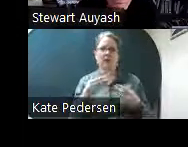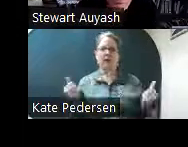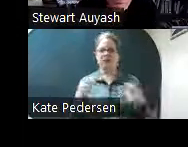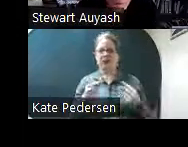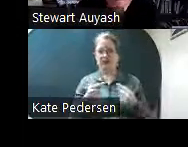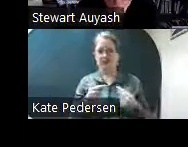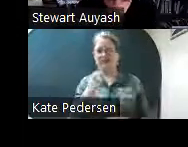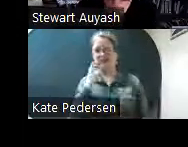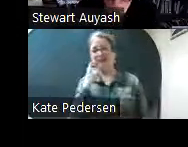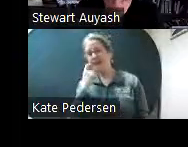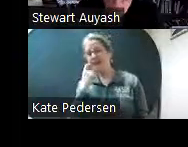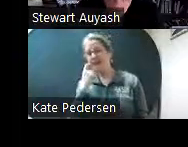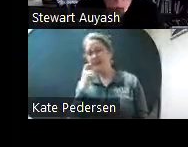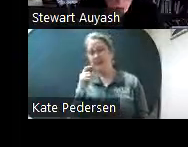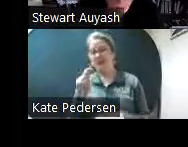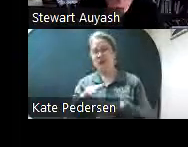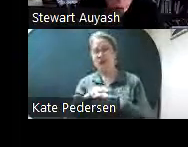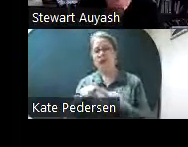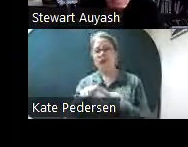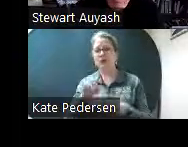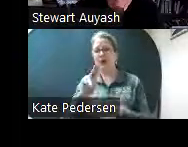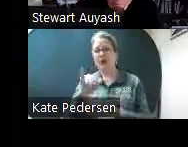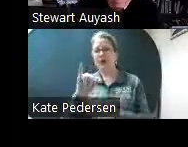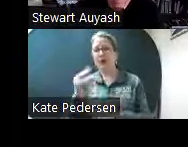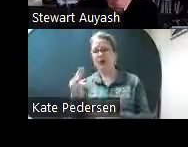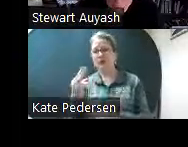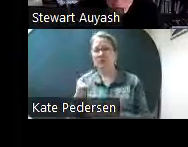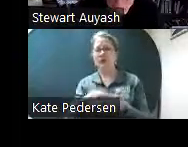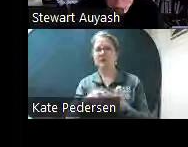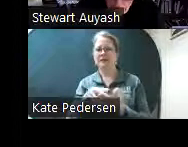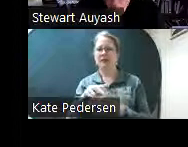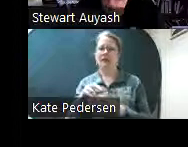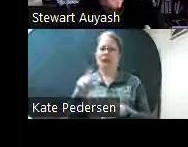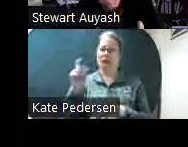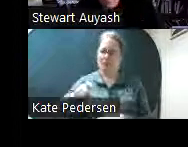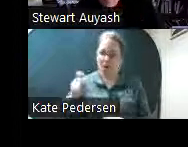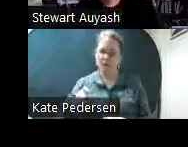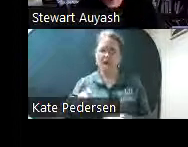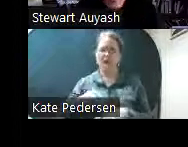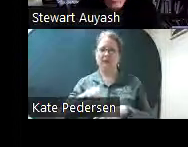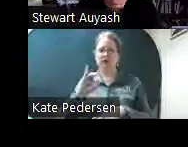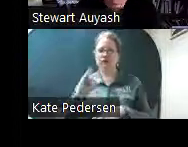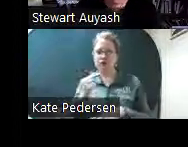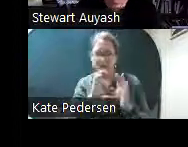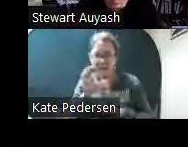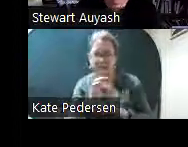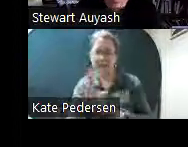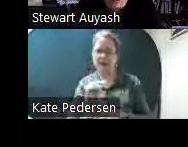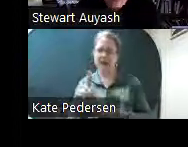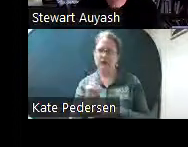Addiction, according to the National Institute of Health, is compulsive drug seeking and use. That's a short version. That would be